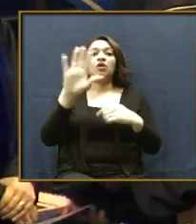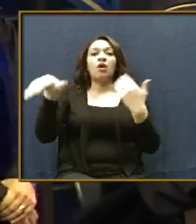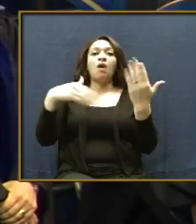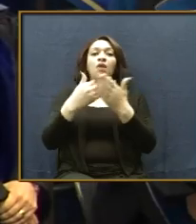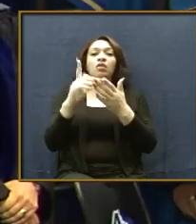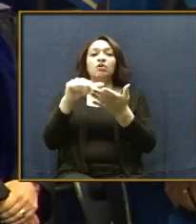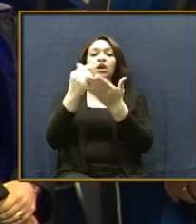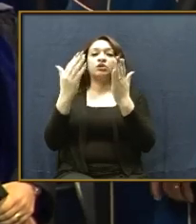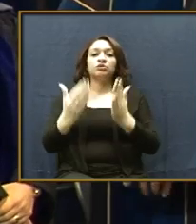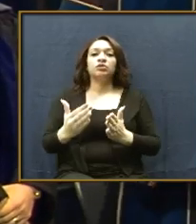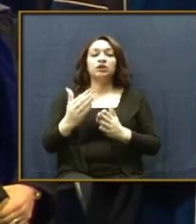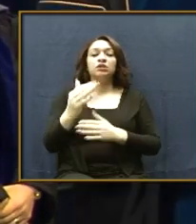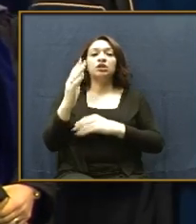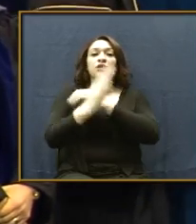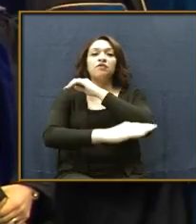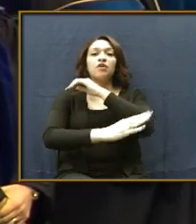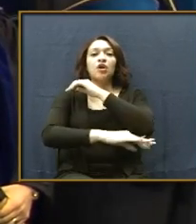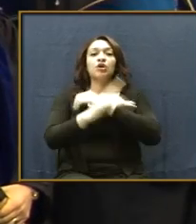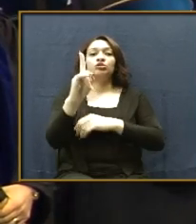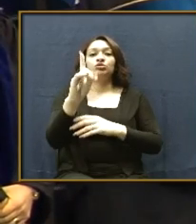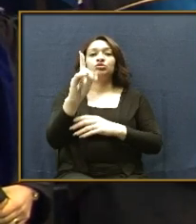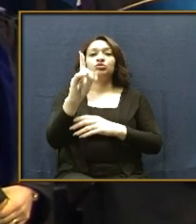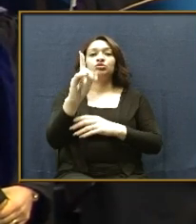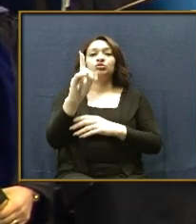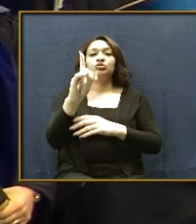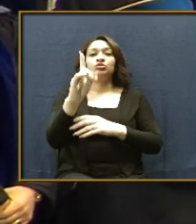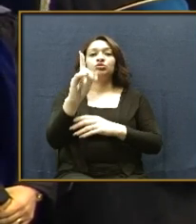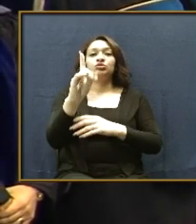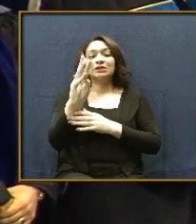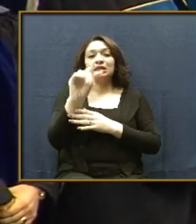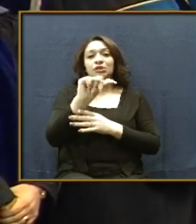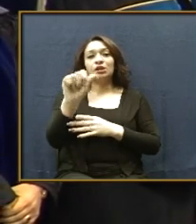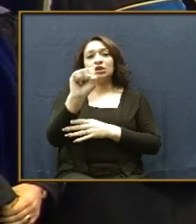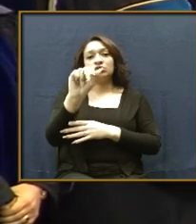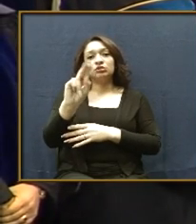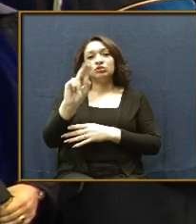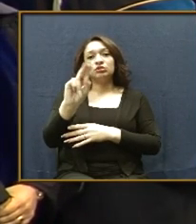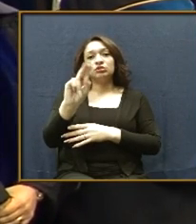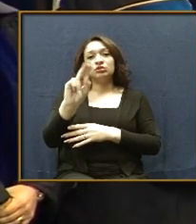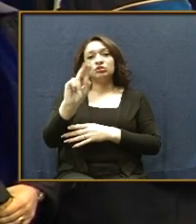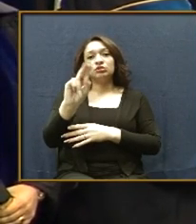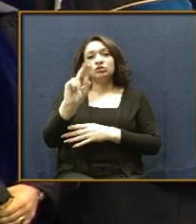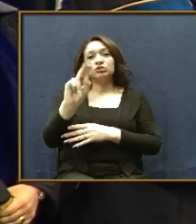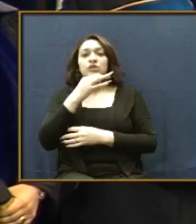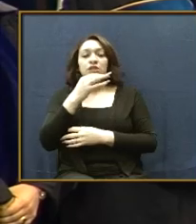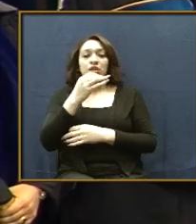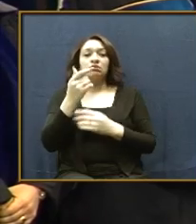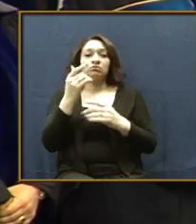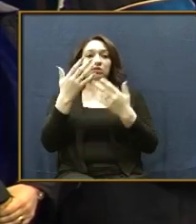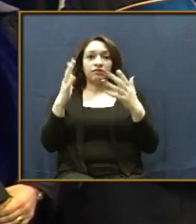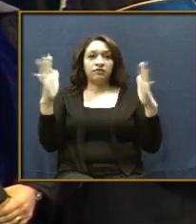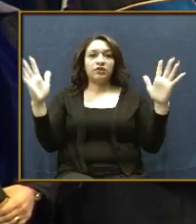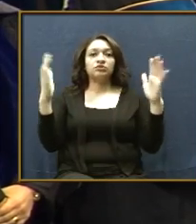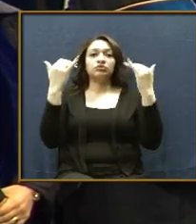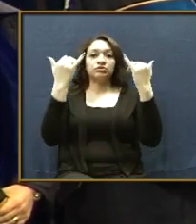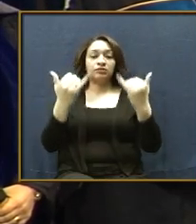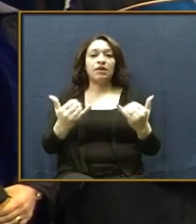The fall 2016 commencement of Angelo State University is hereby. Thank you.